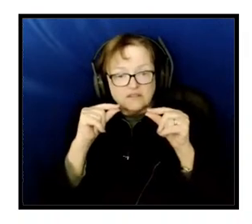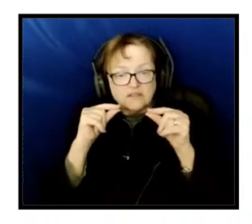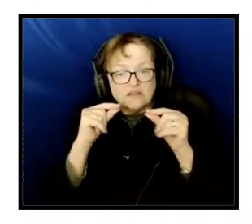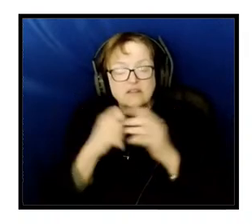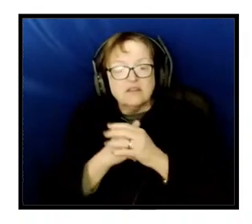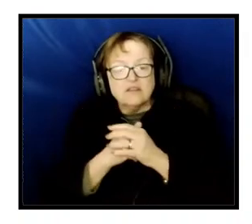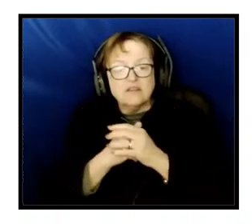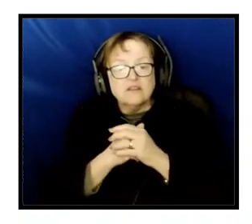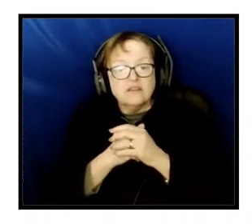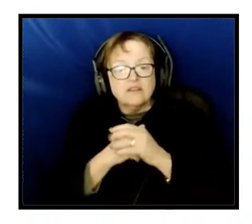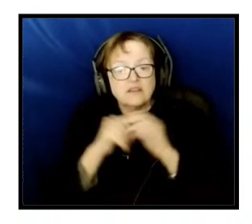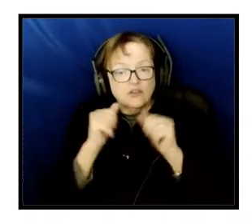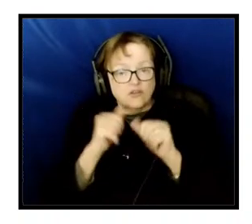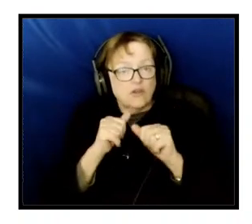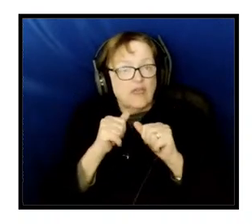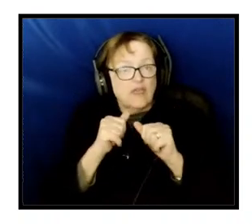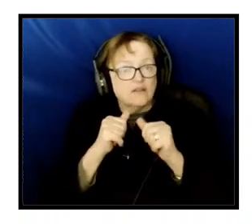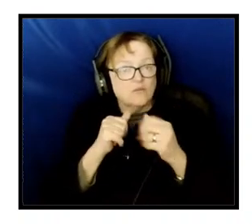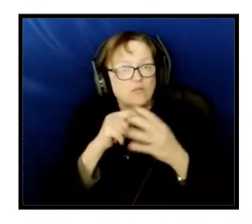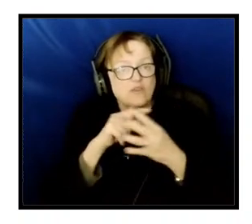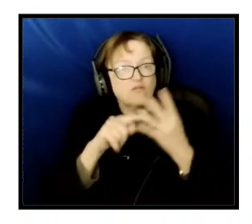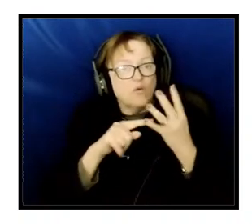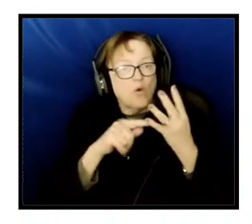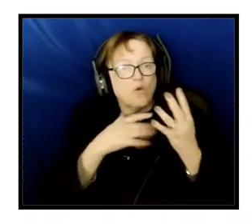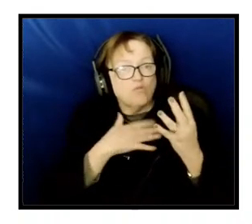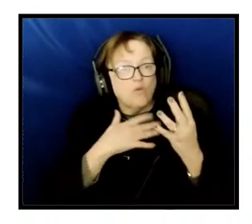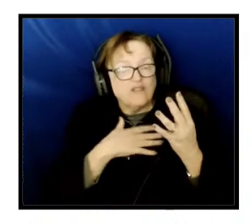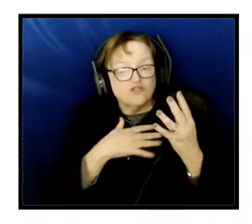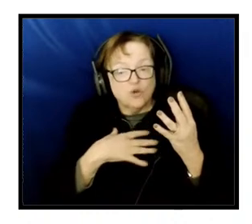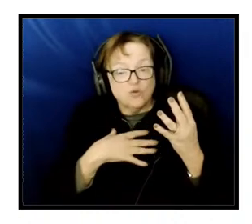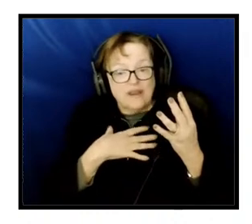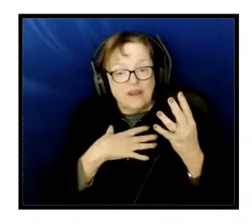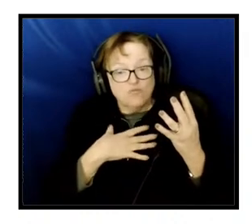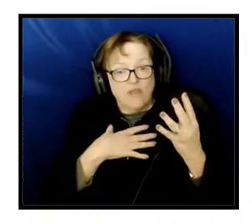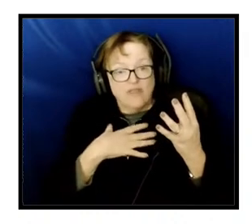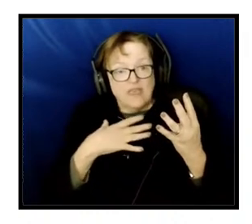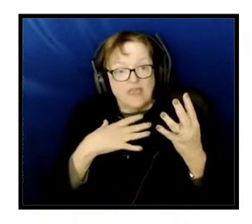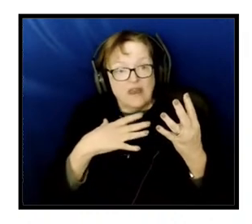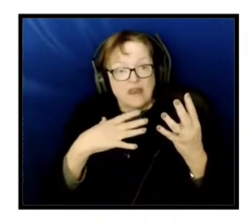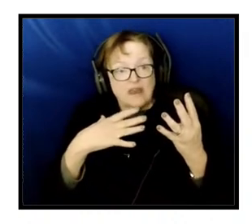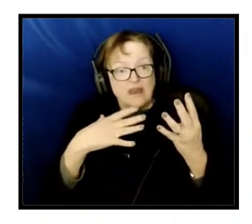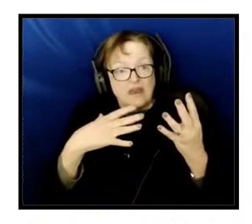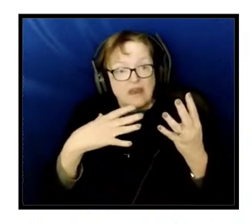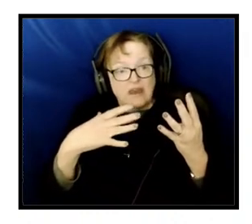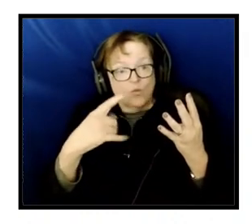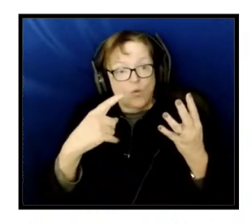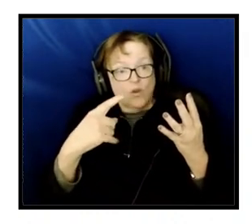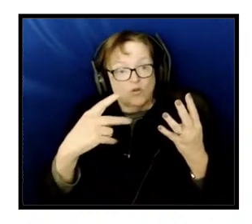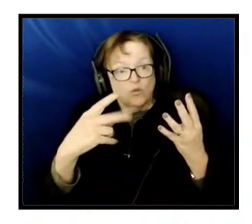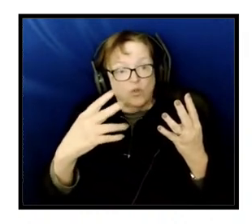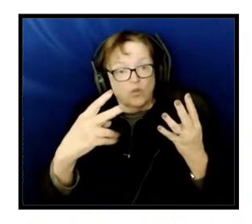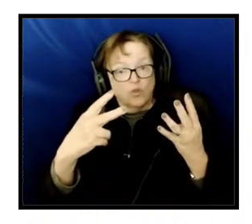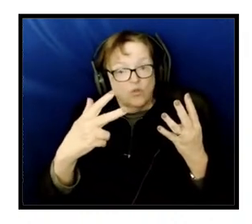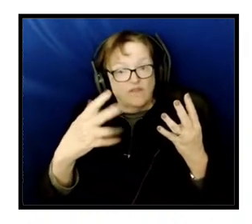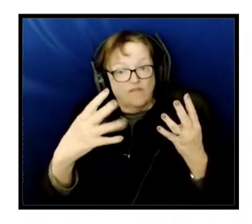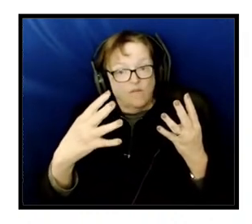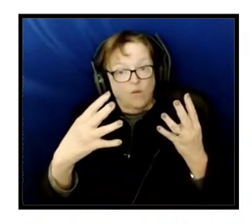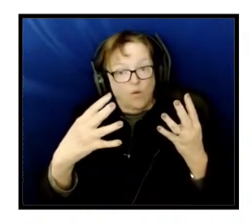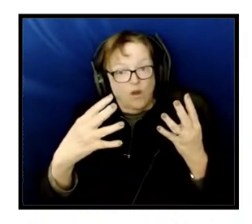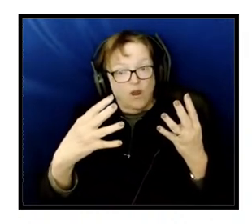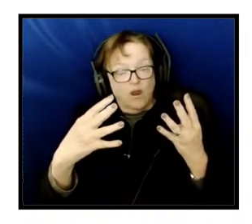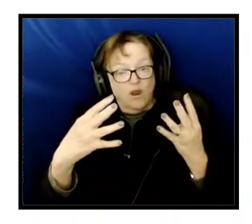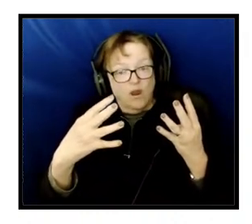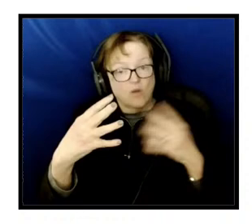going to do a four-part breath. So taking a deep breath in to a count of four. When you get to the top of that